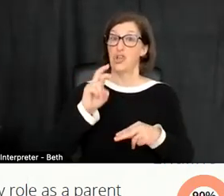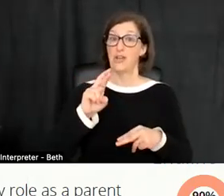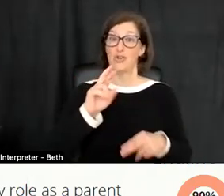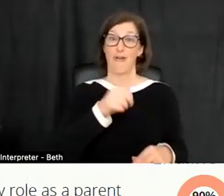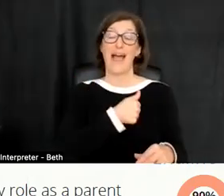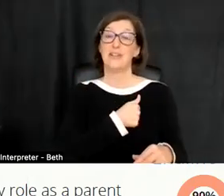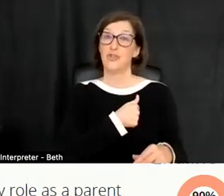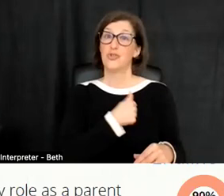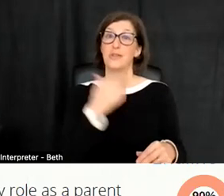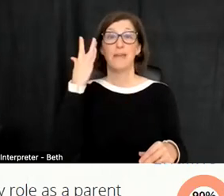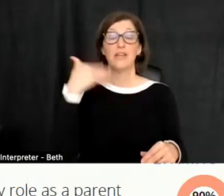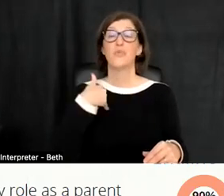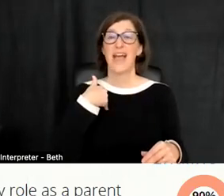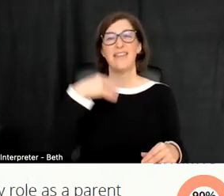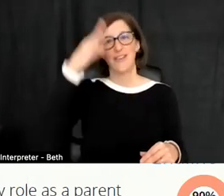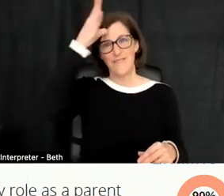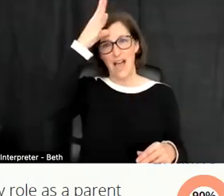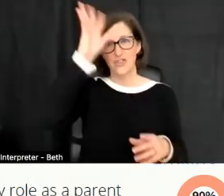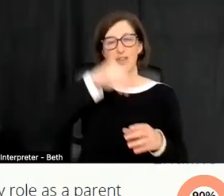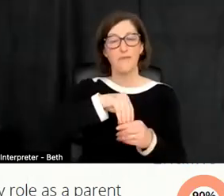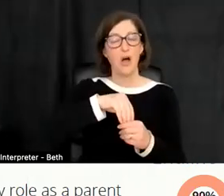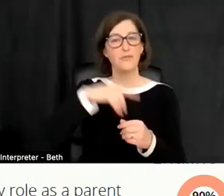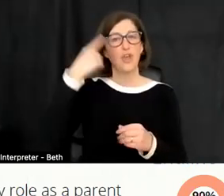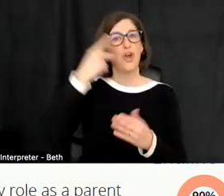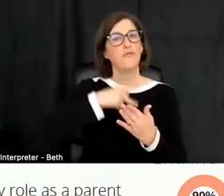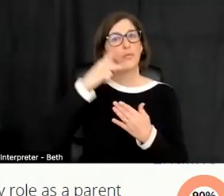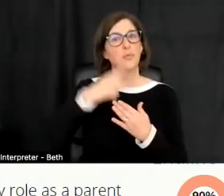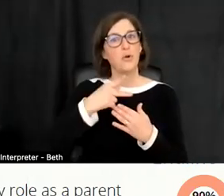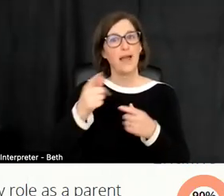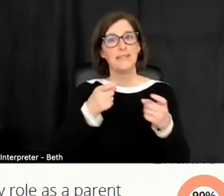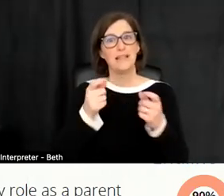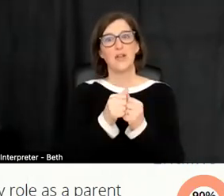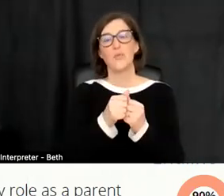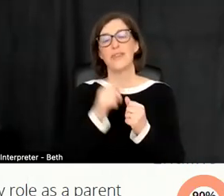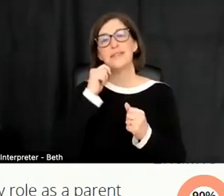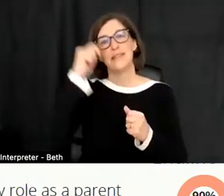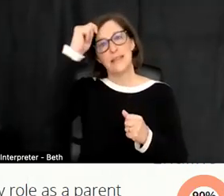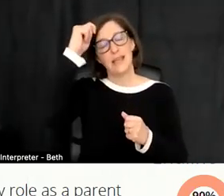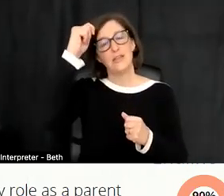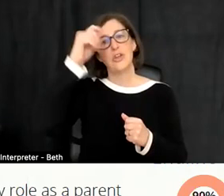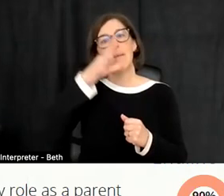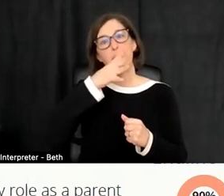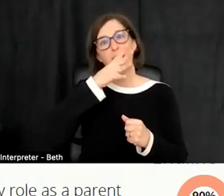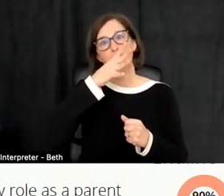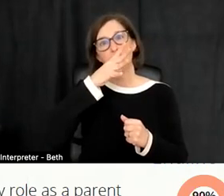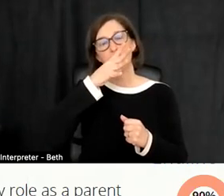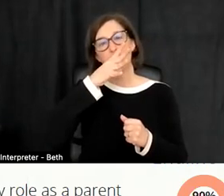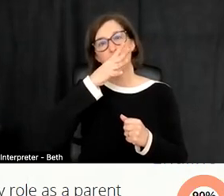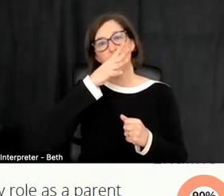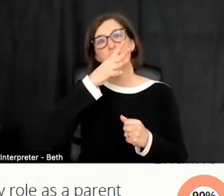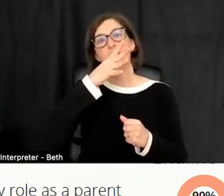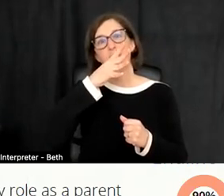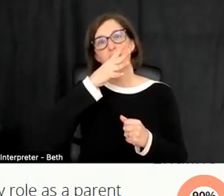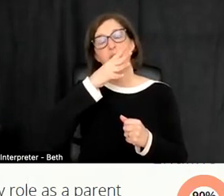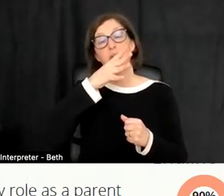the fathers. As you see in programming, when we're trying to deal with adolescent mothers, we always leave the boy child, of which the boy child